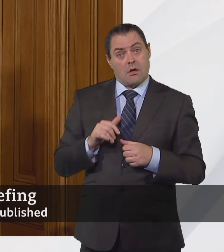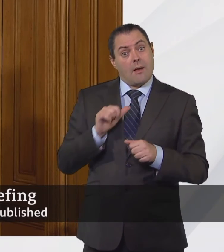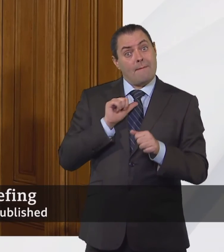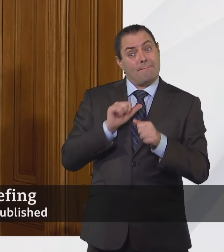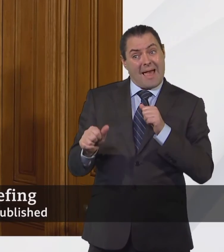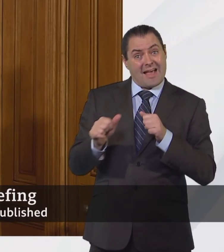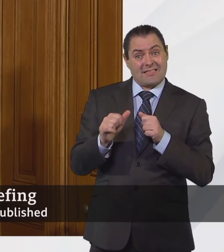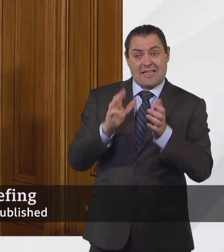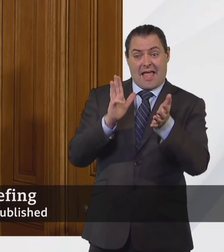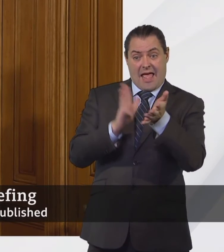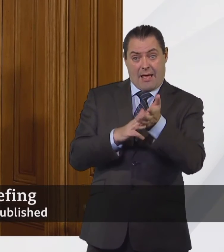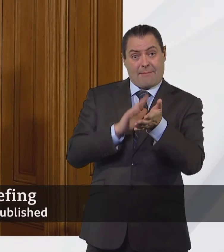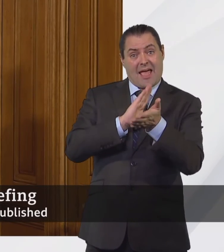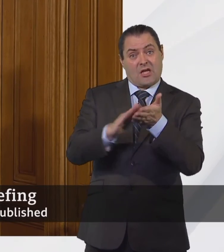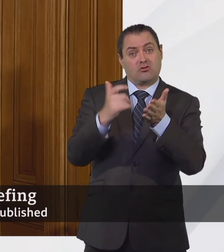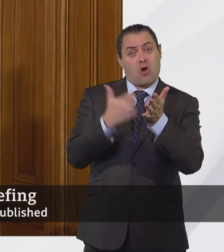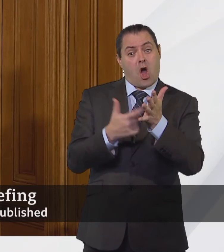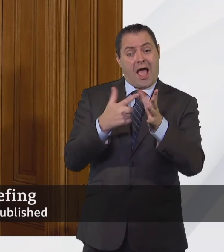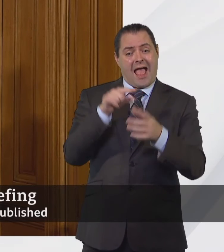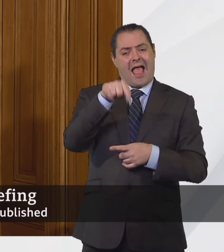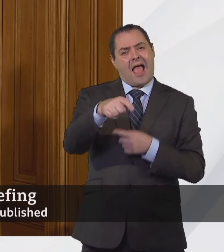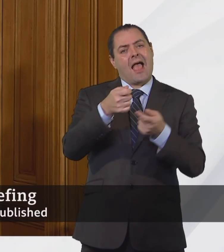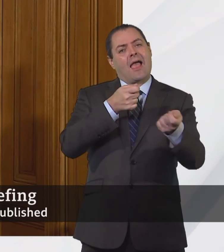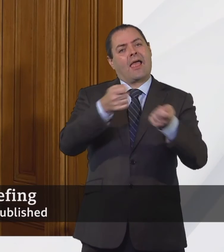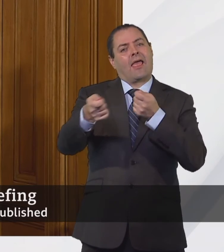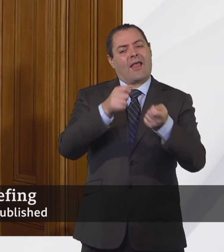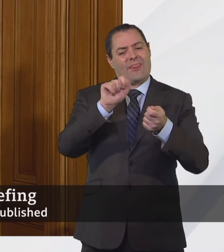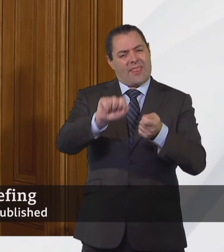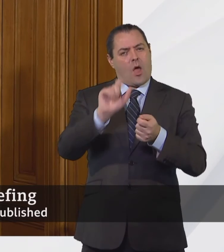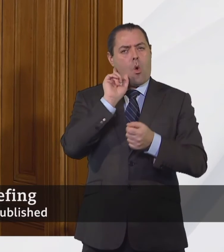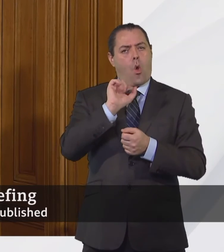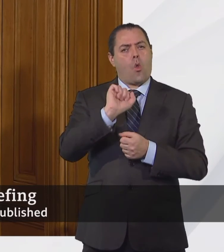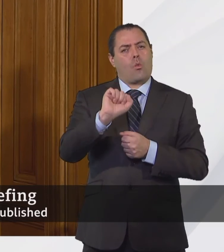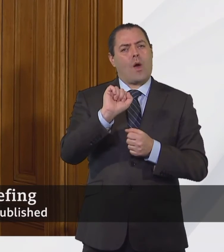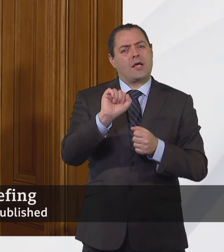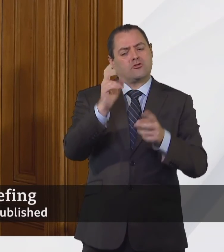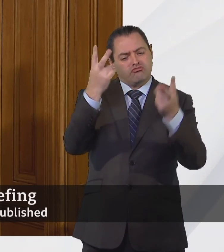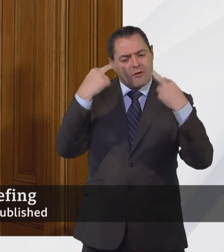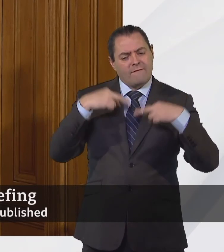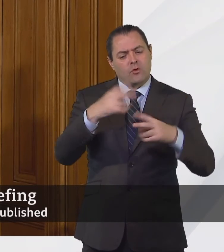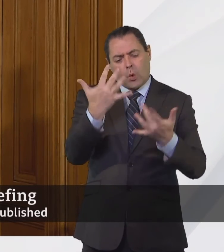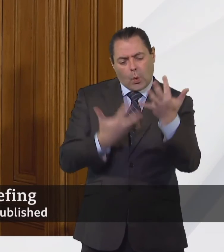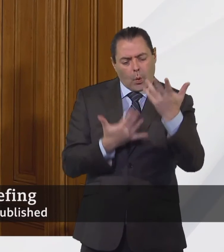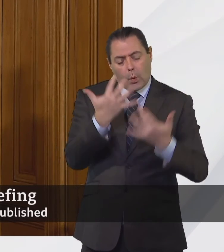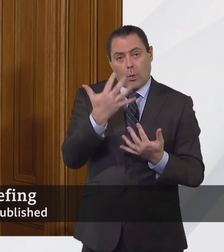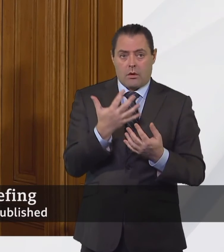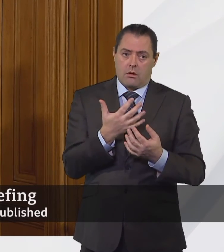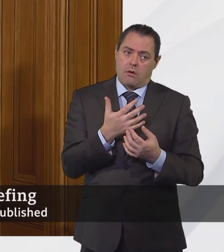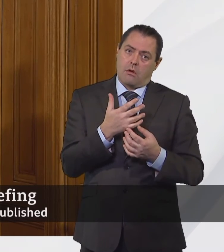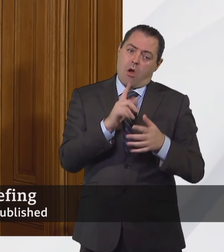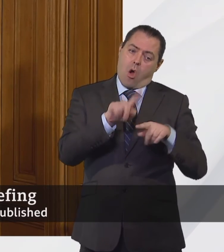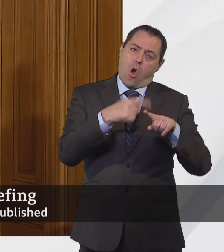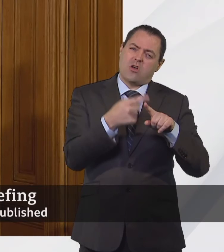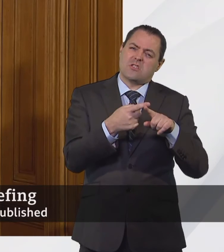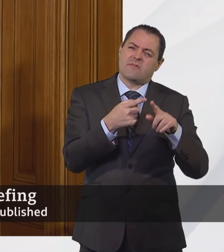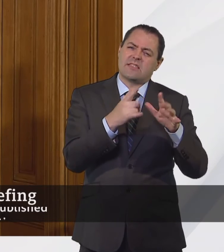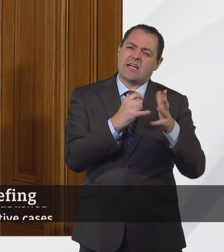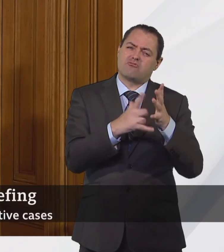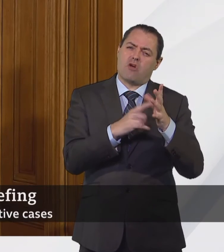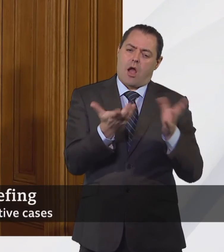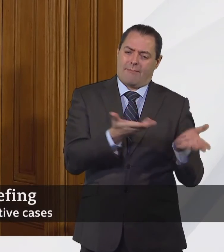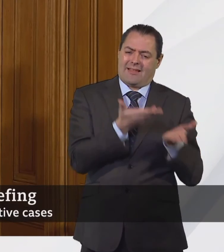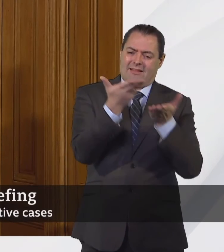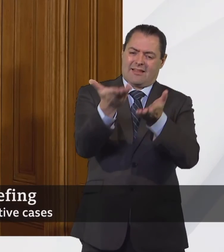the excellent MHRA regulator. They will make an assessment with lots of data that is not currently in public domain on efficacy and